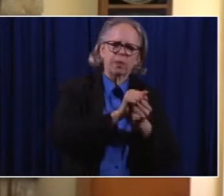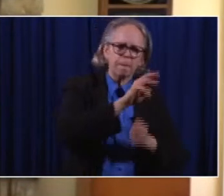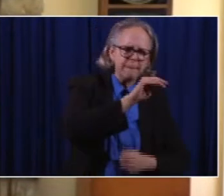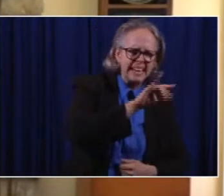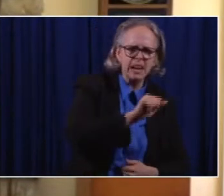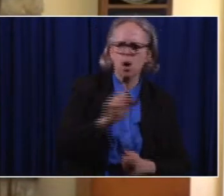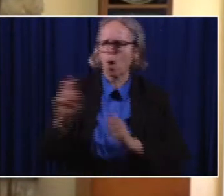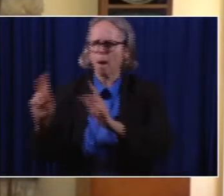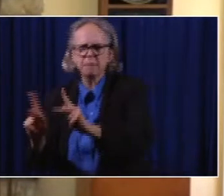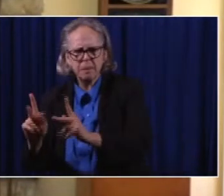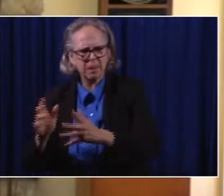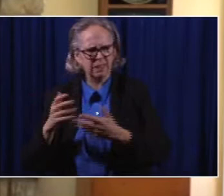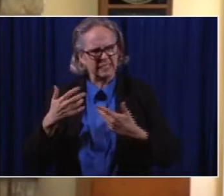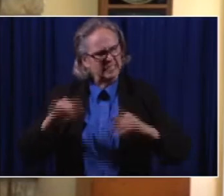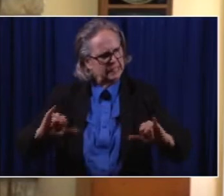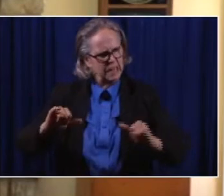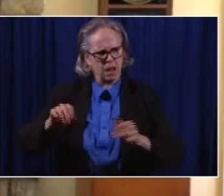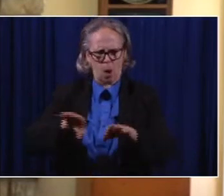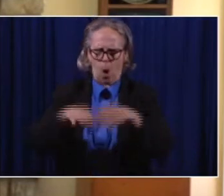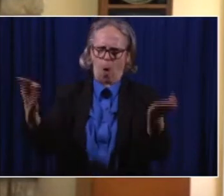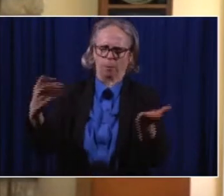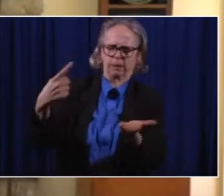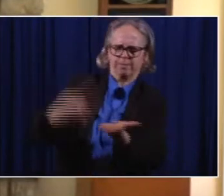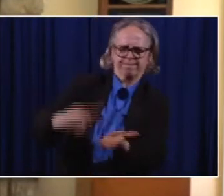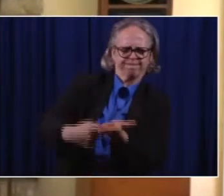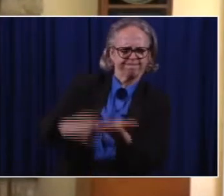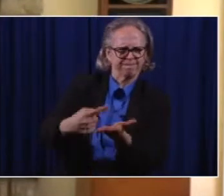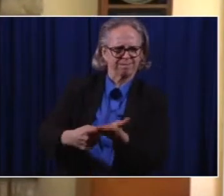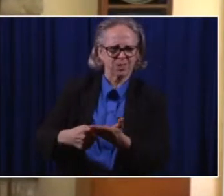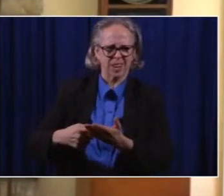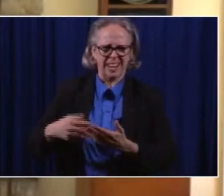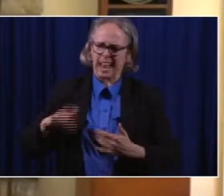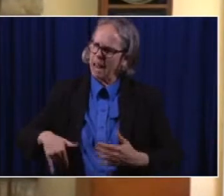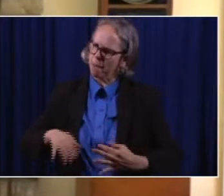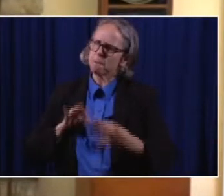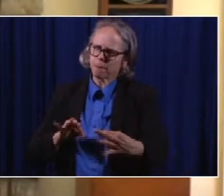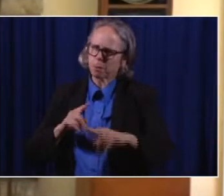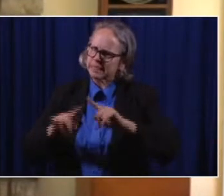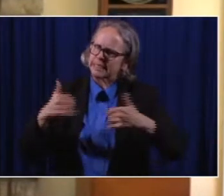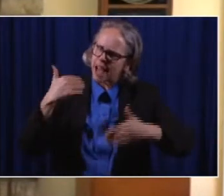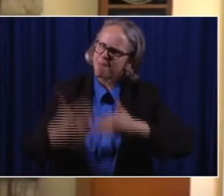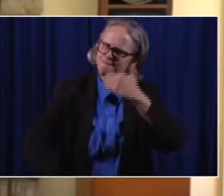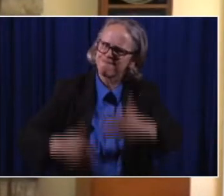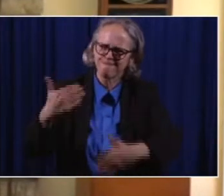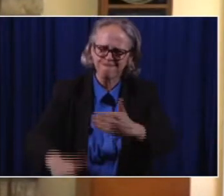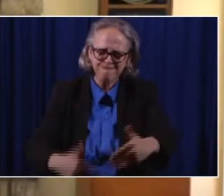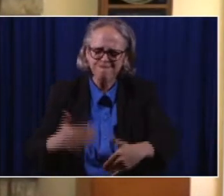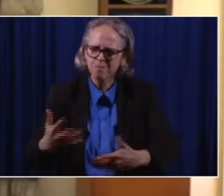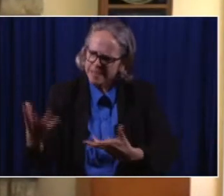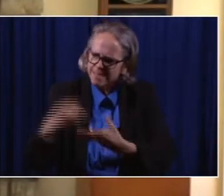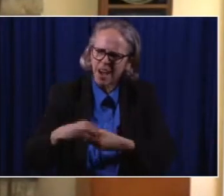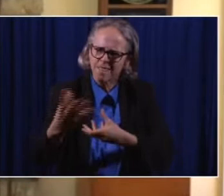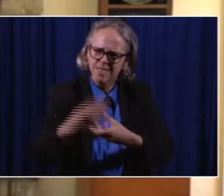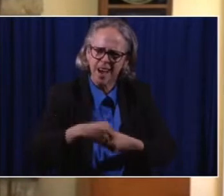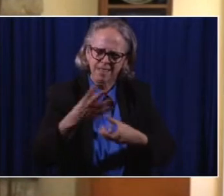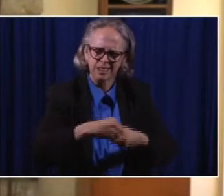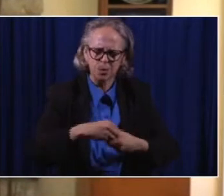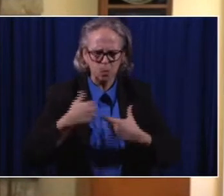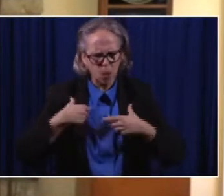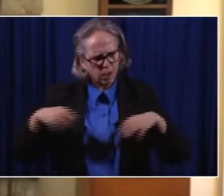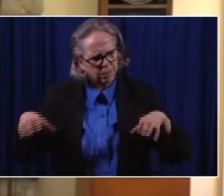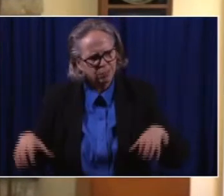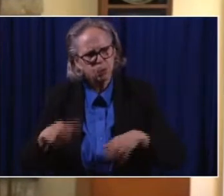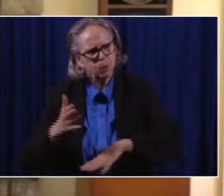not perfect. We know we got a long ways to go, but I think by what you heard from John, you can see that we are making